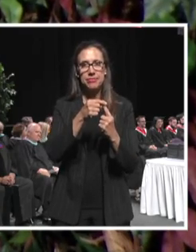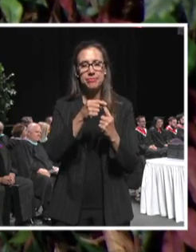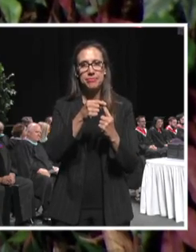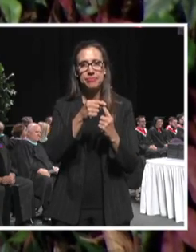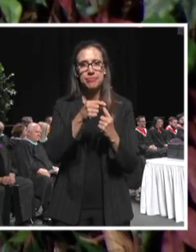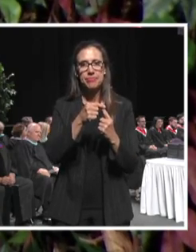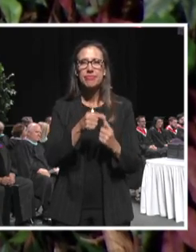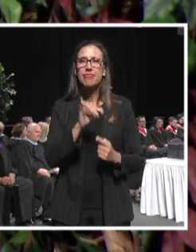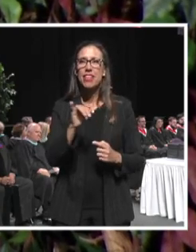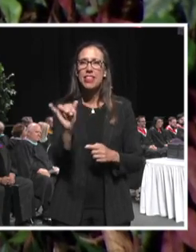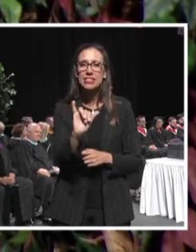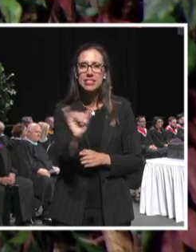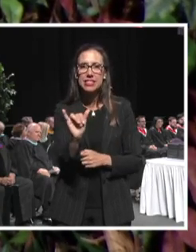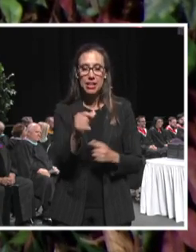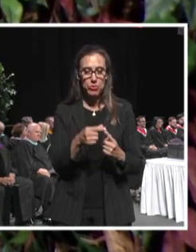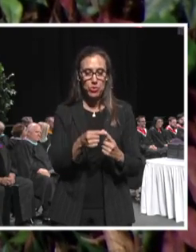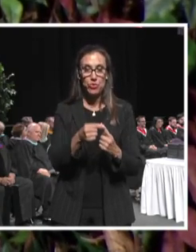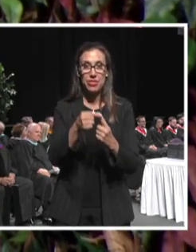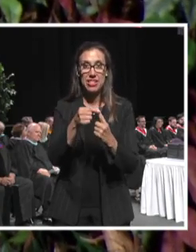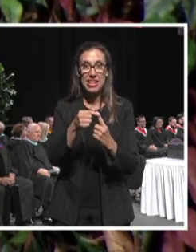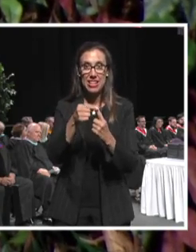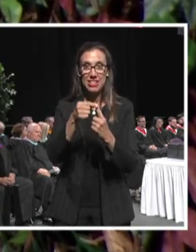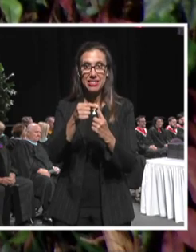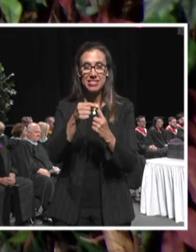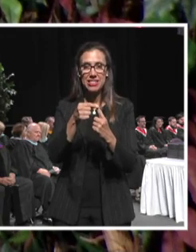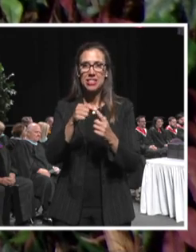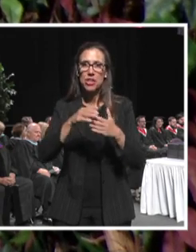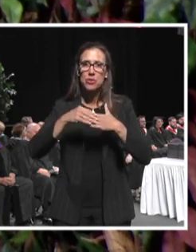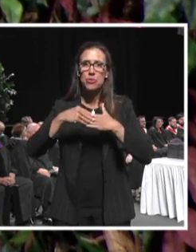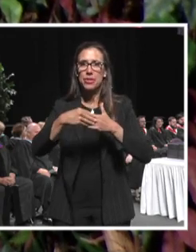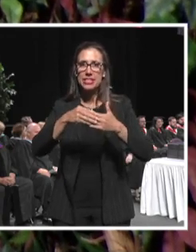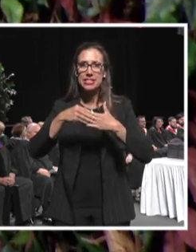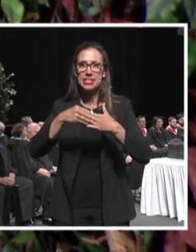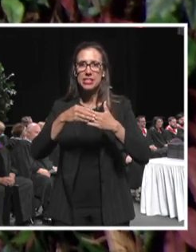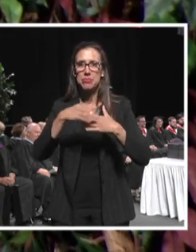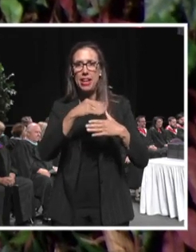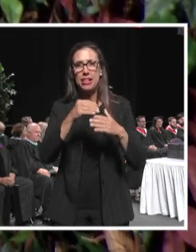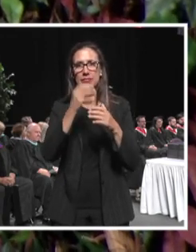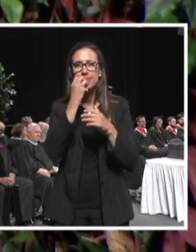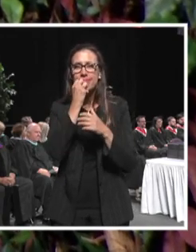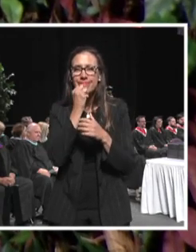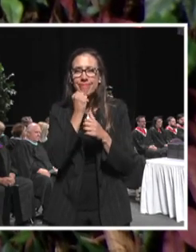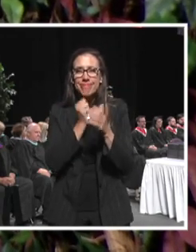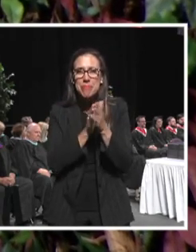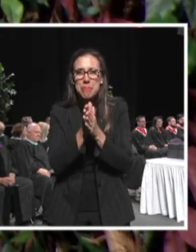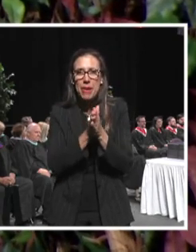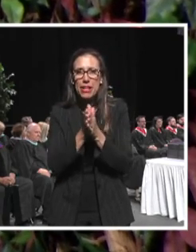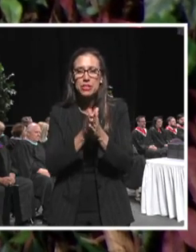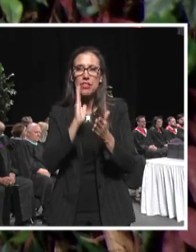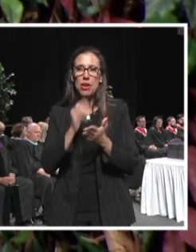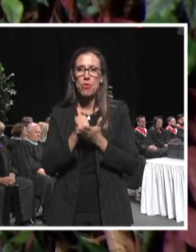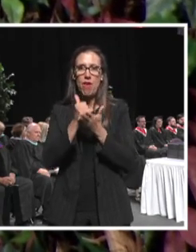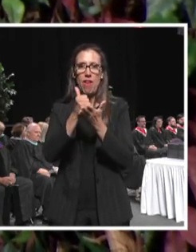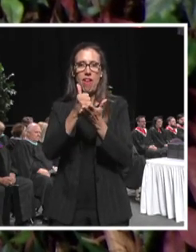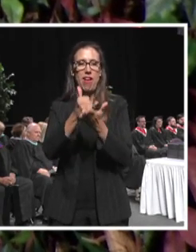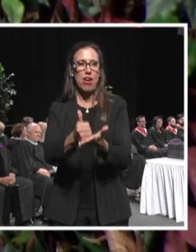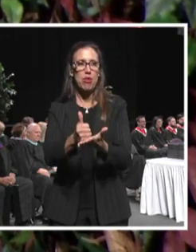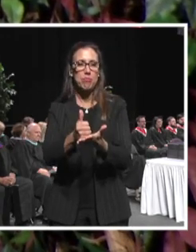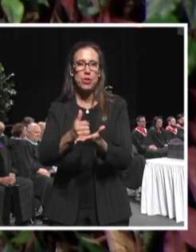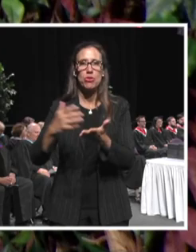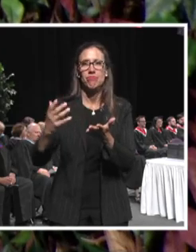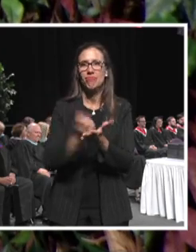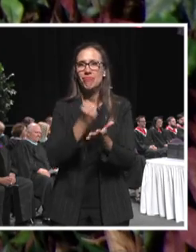is that same uniqueness, resilience, and passion that will help you attain all of